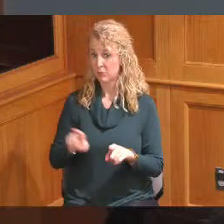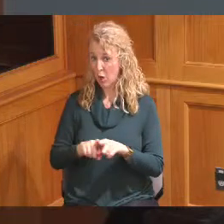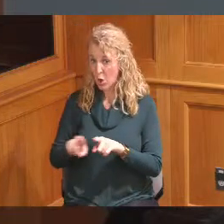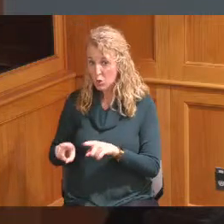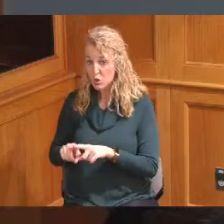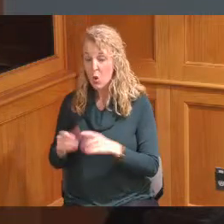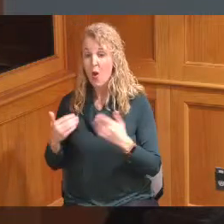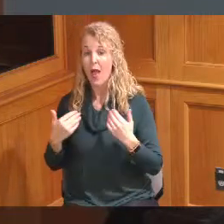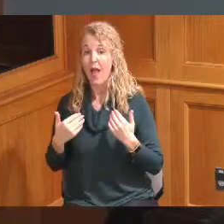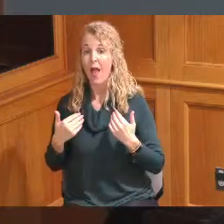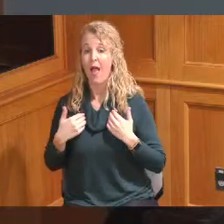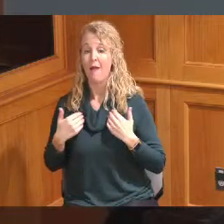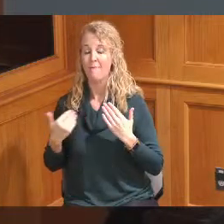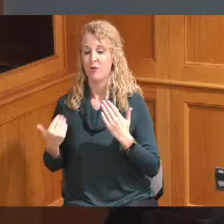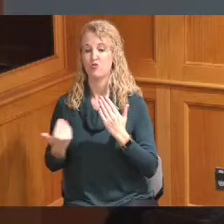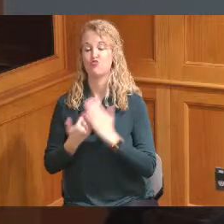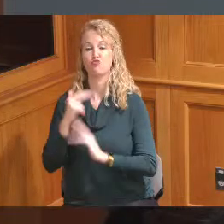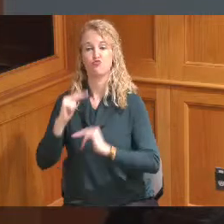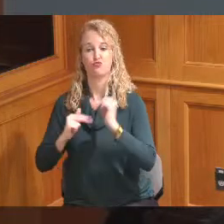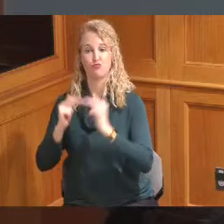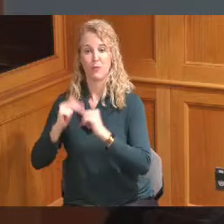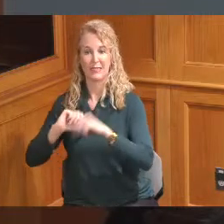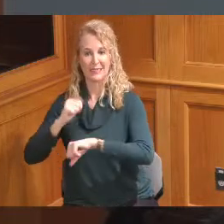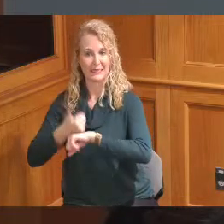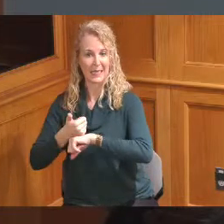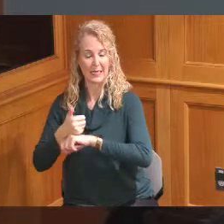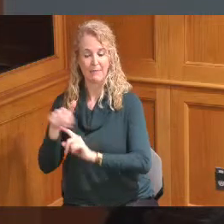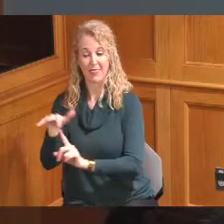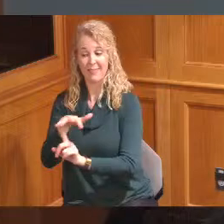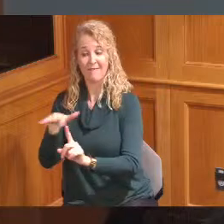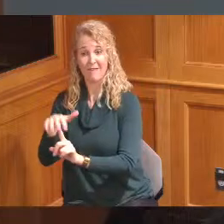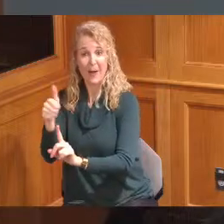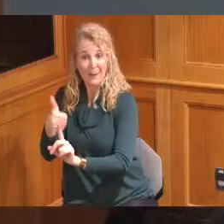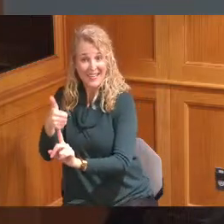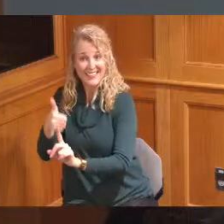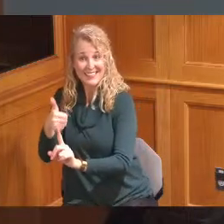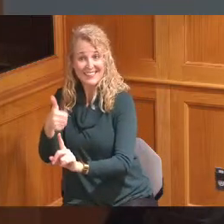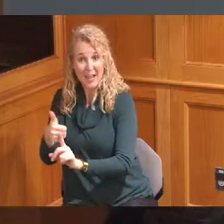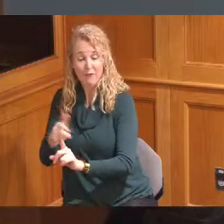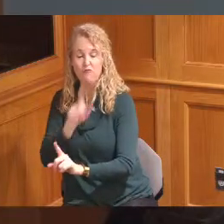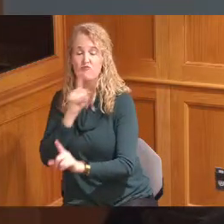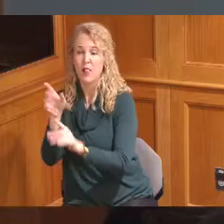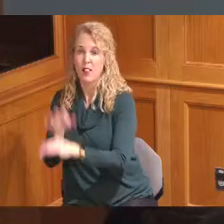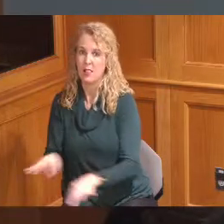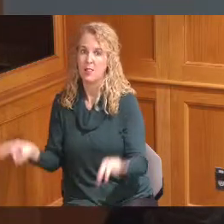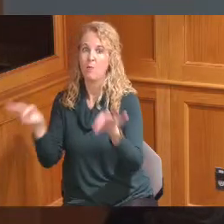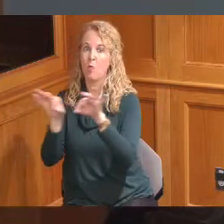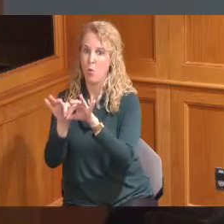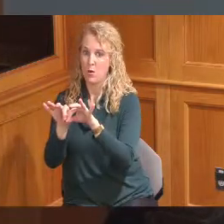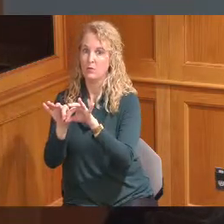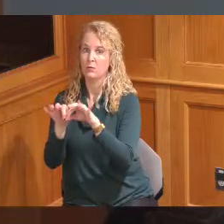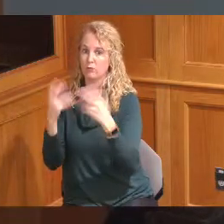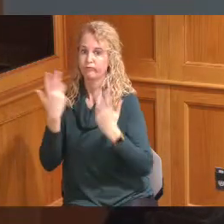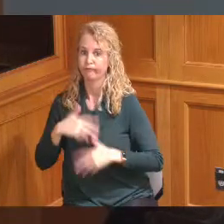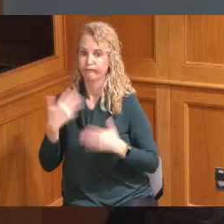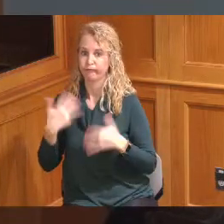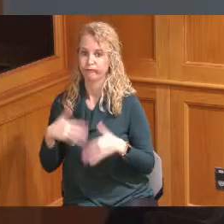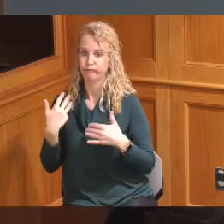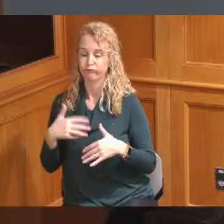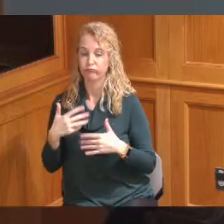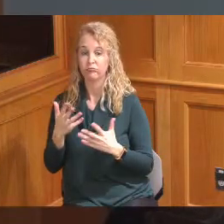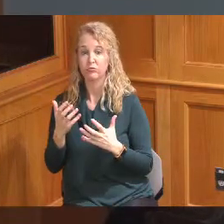be facility setup. The environment and certainly the physical plan is extremely important as part of